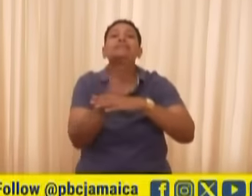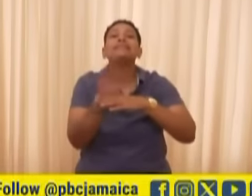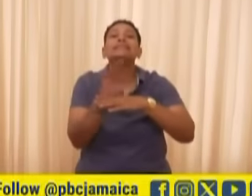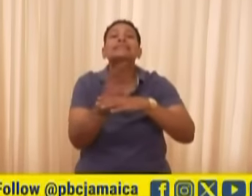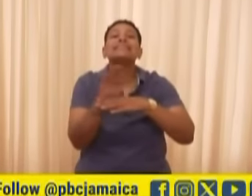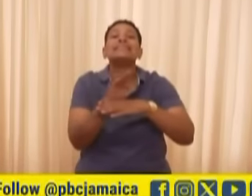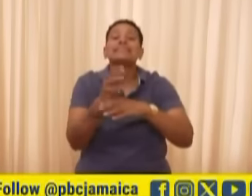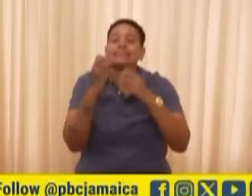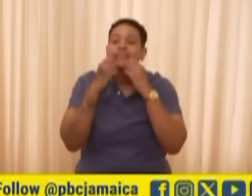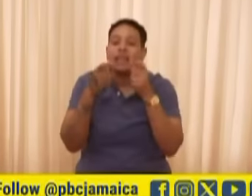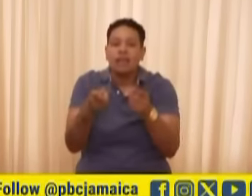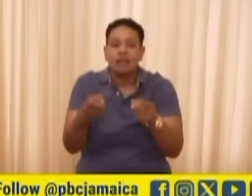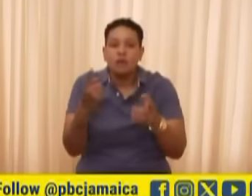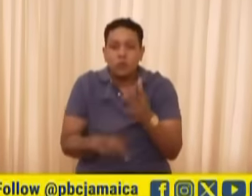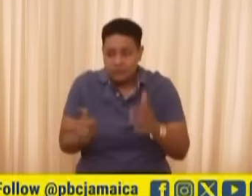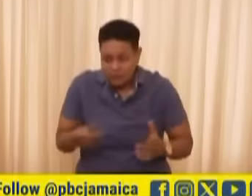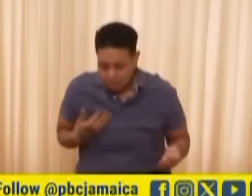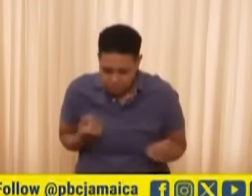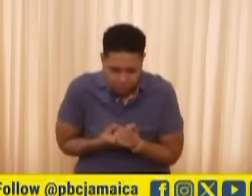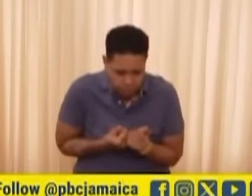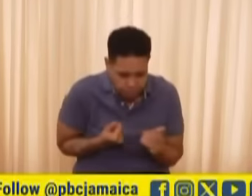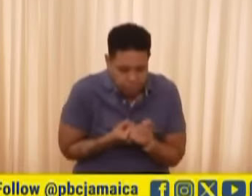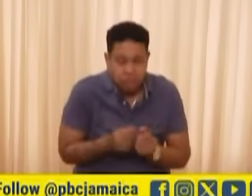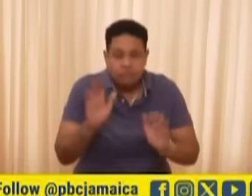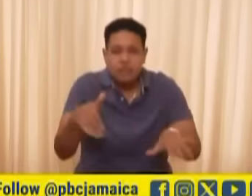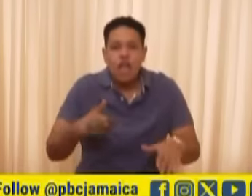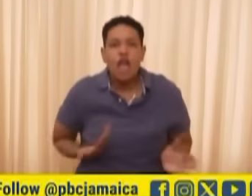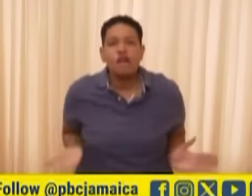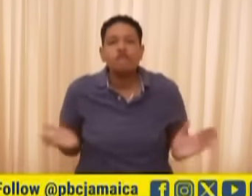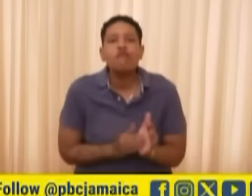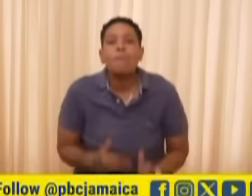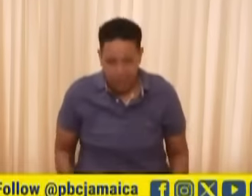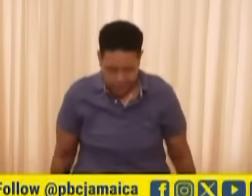is taken care of. So let me repeat again